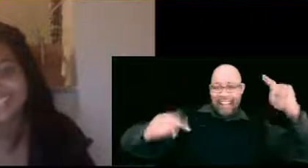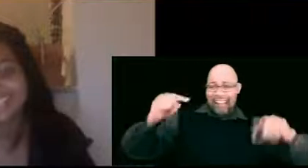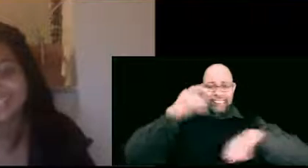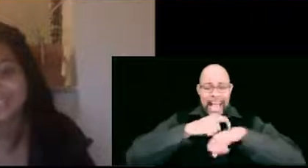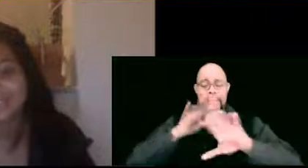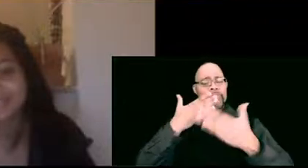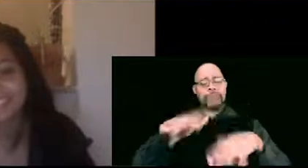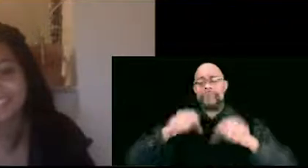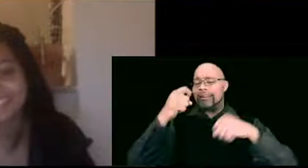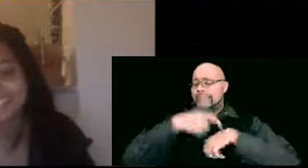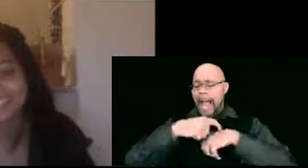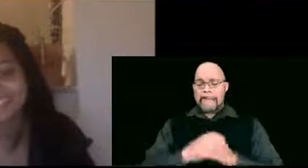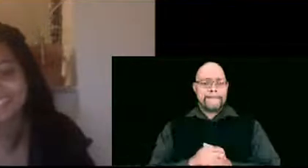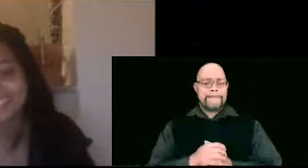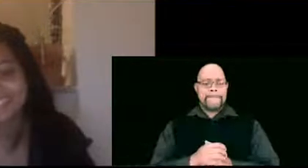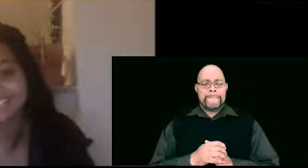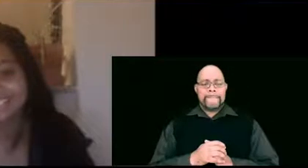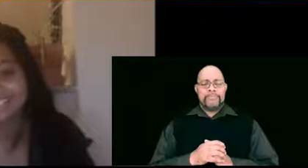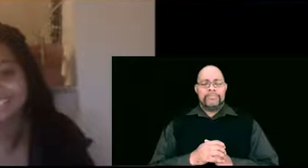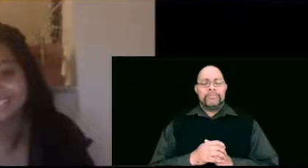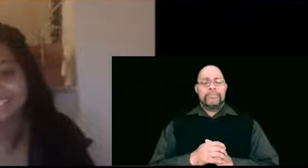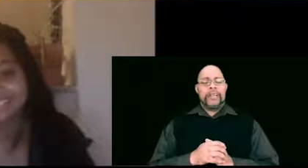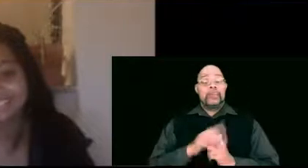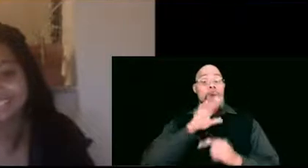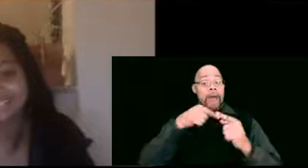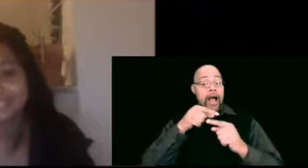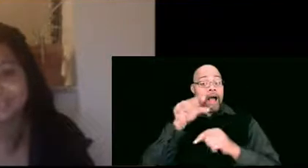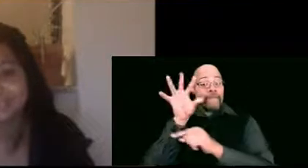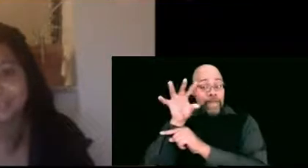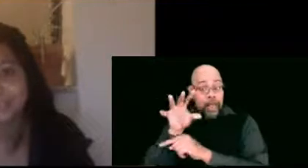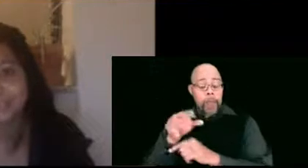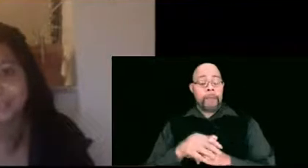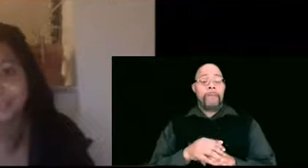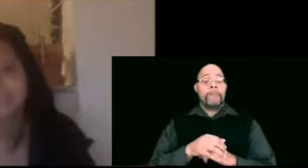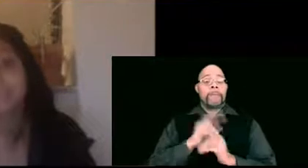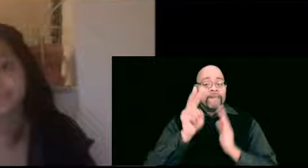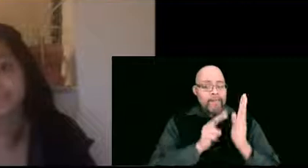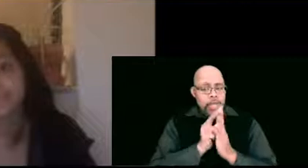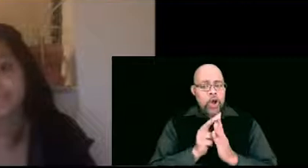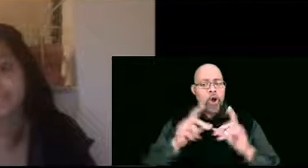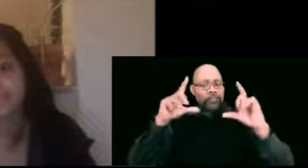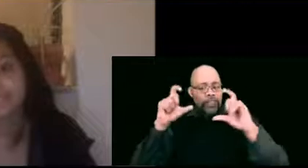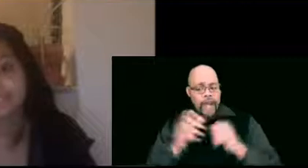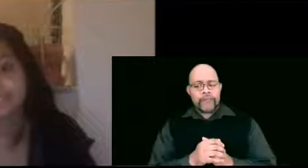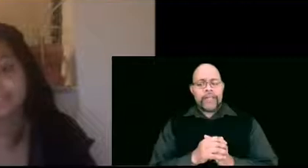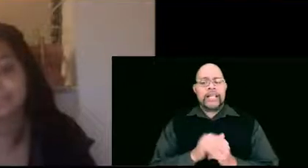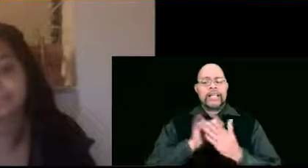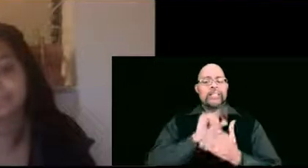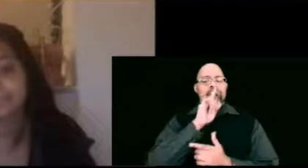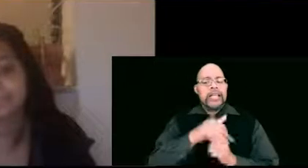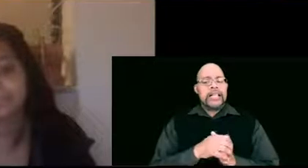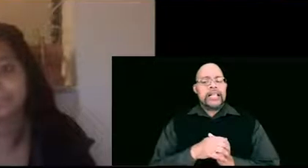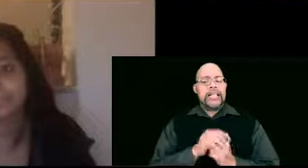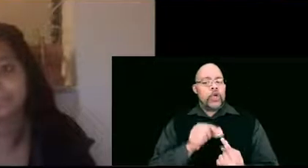are. So thank you again for taking this time out. And speaking of film and videography and photography, which